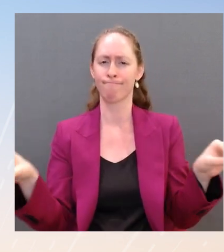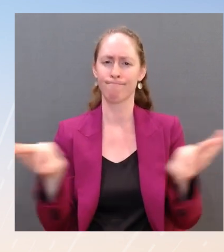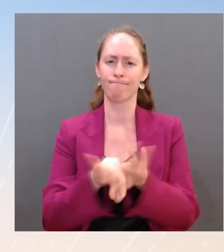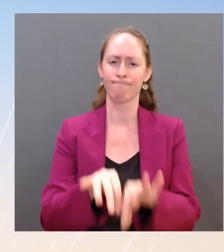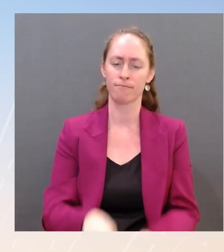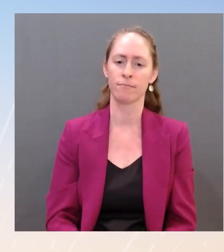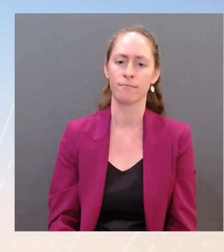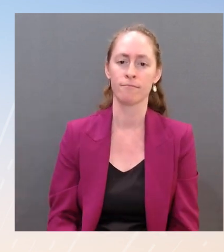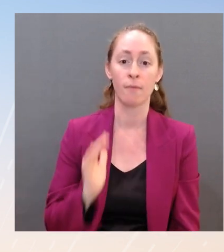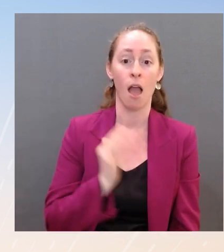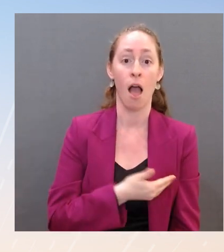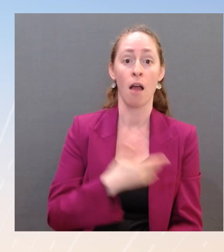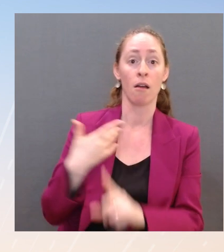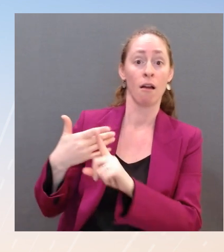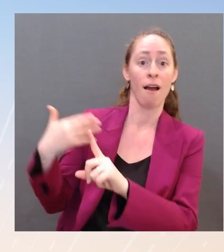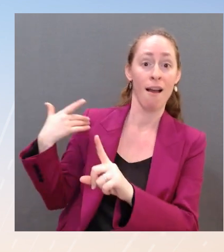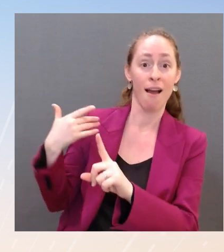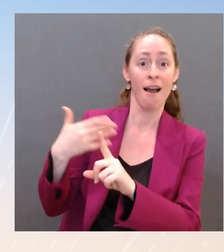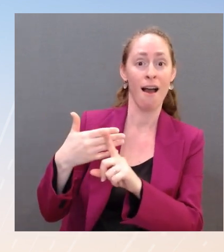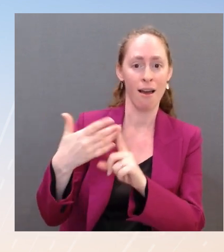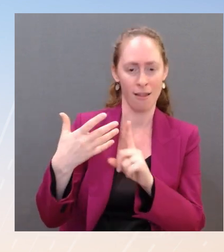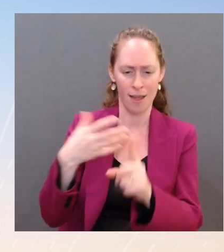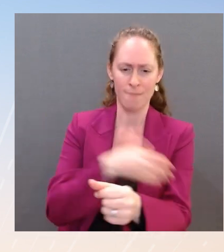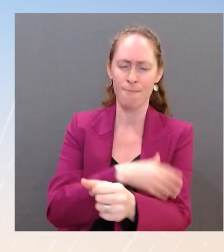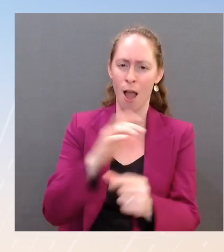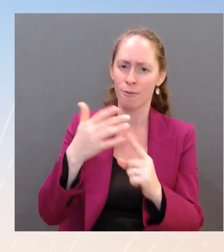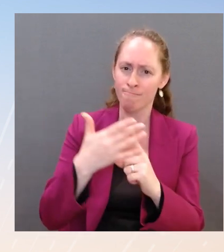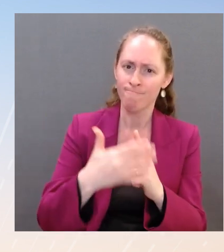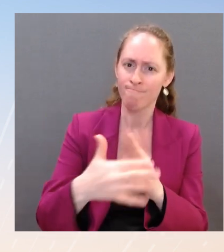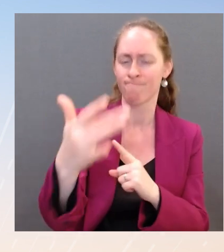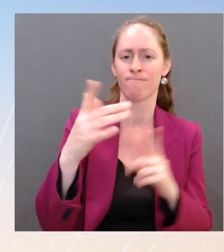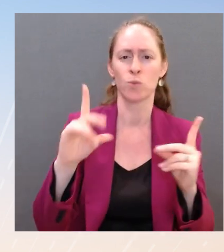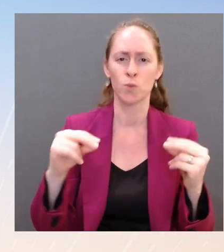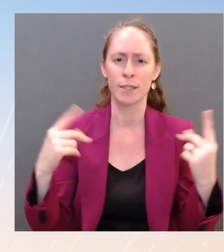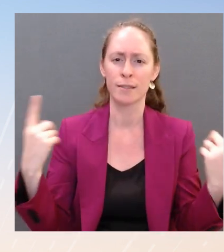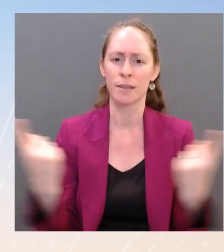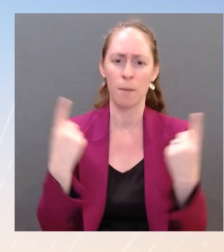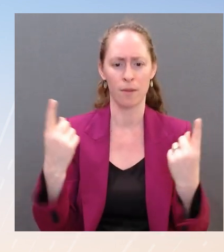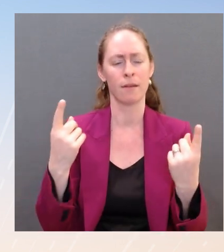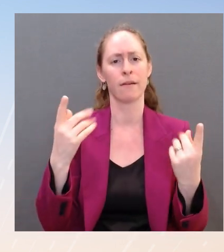take action and break the stigma. Because mental health is health.